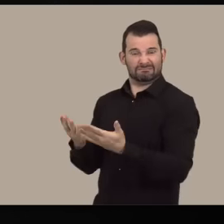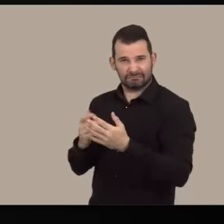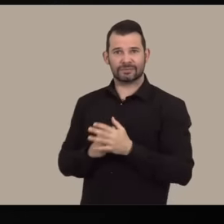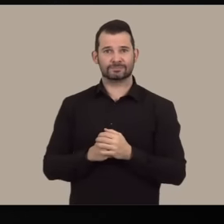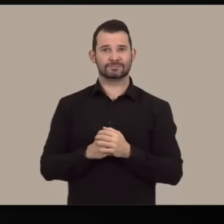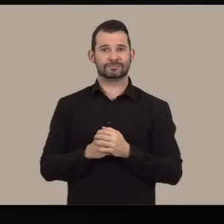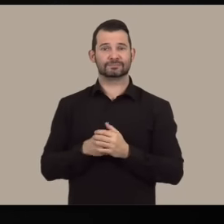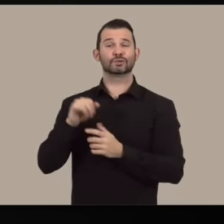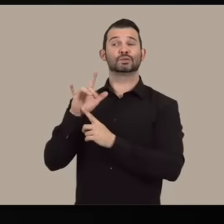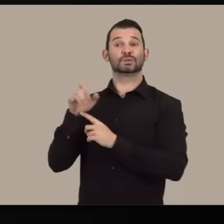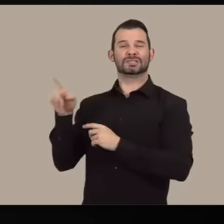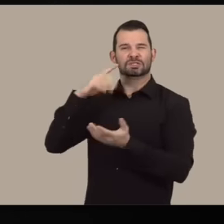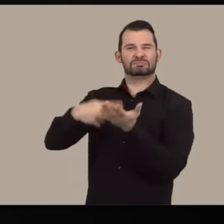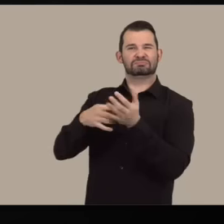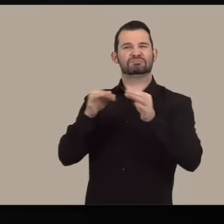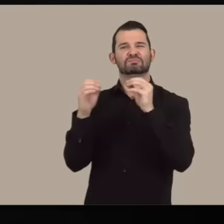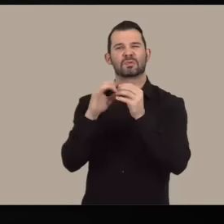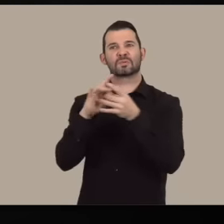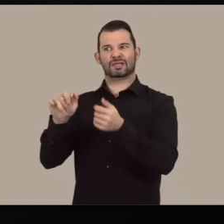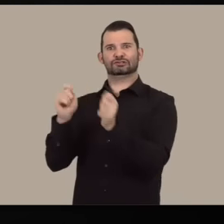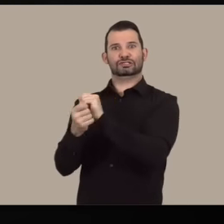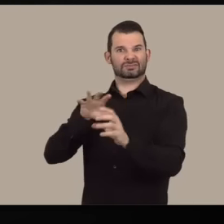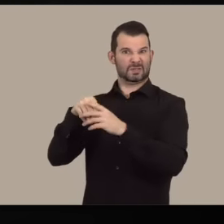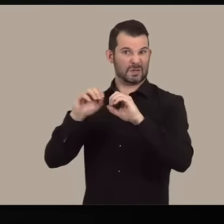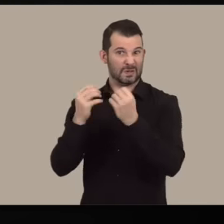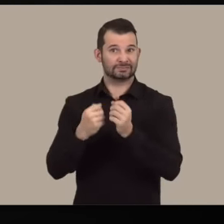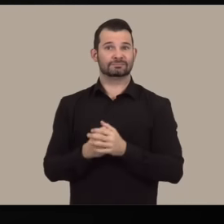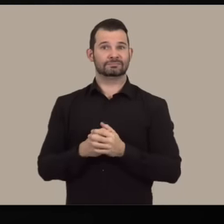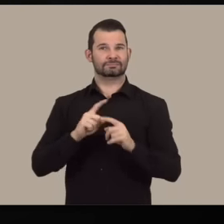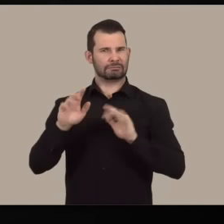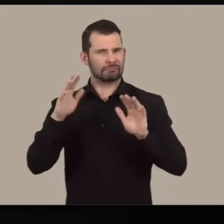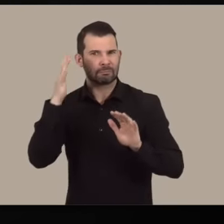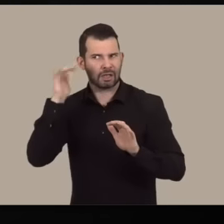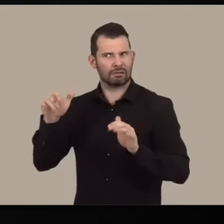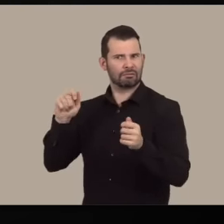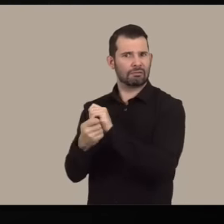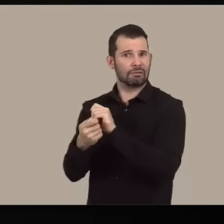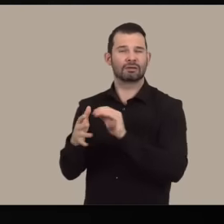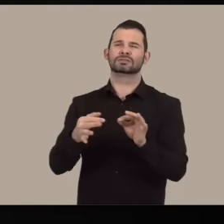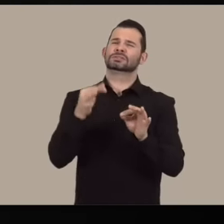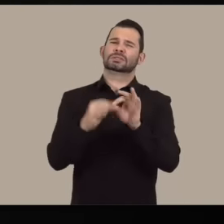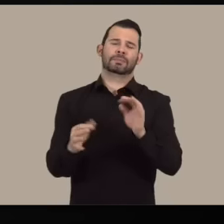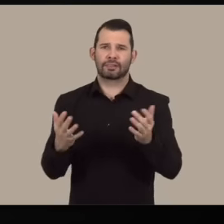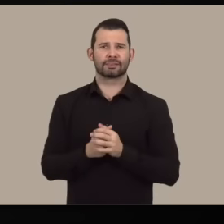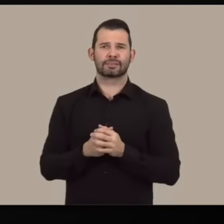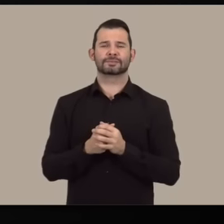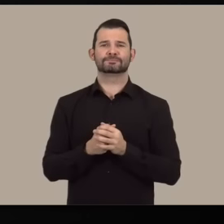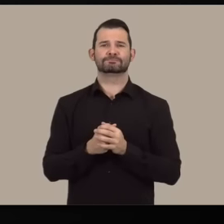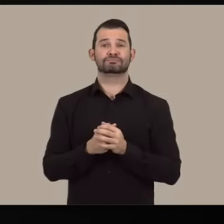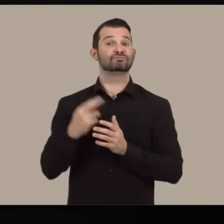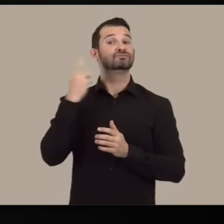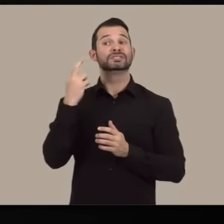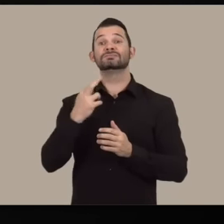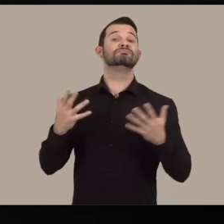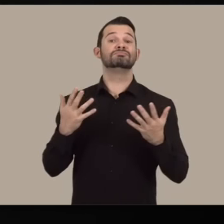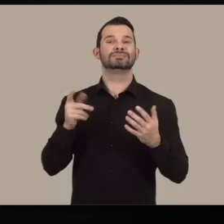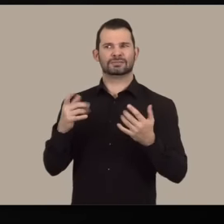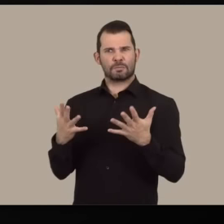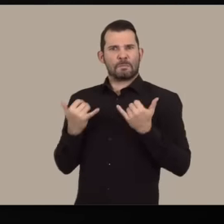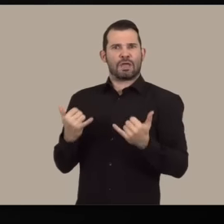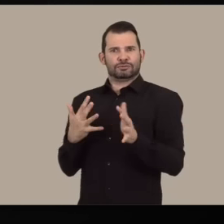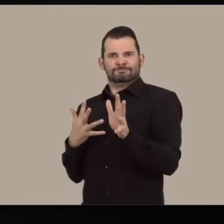structure. Should we speak more about the changes within the organization? But why these changes? It's simple.